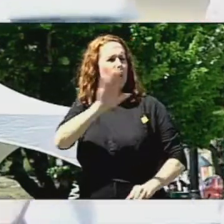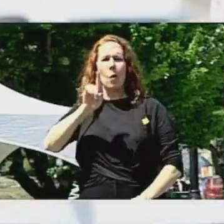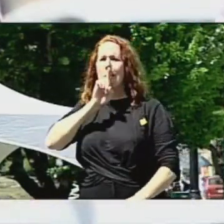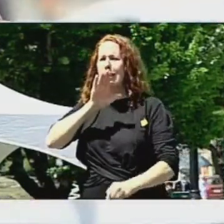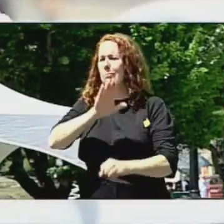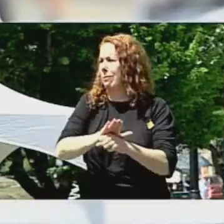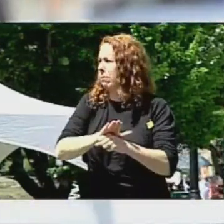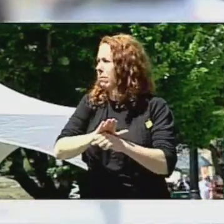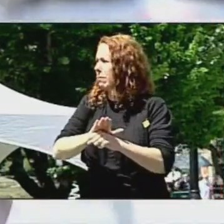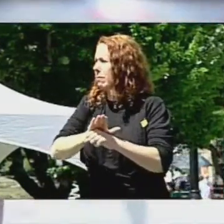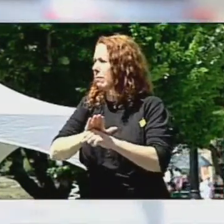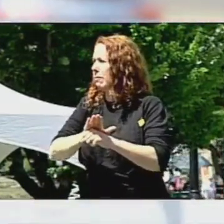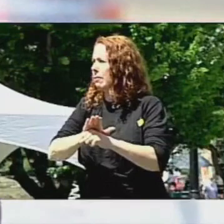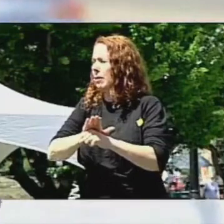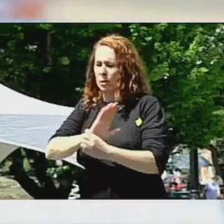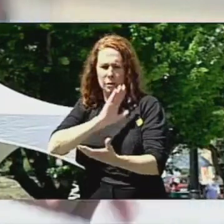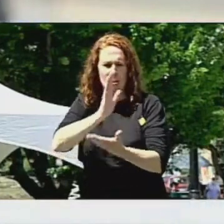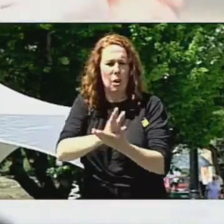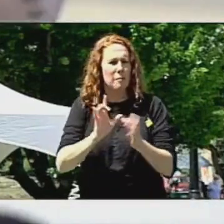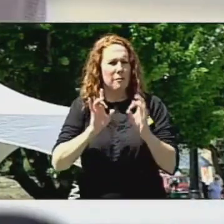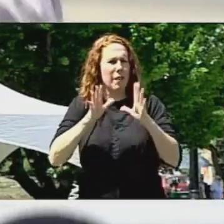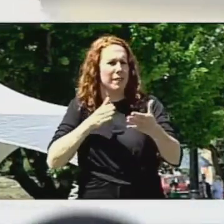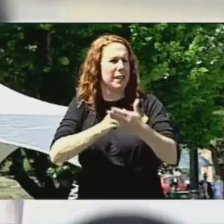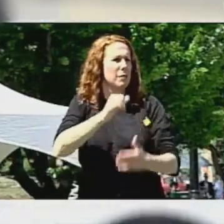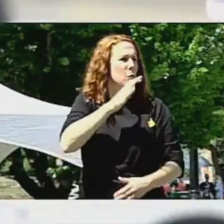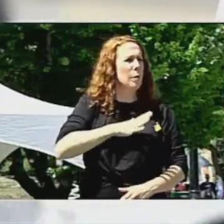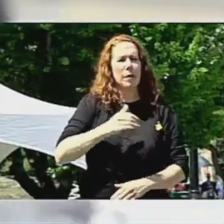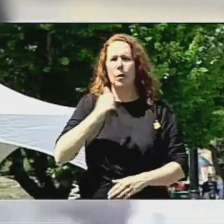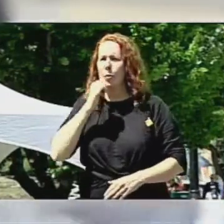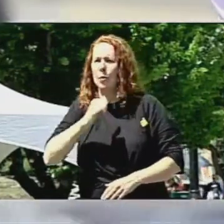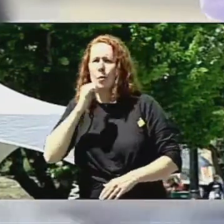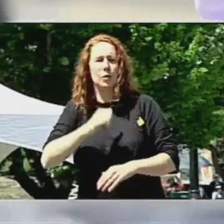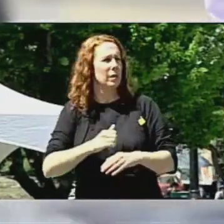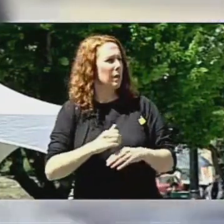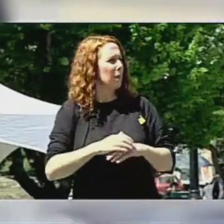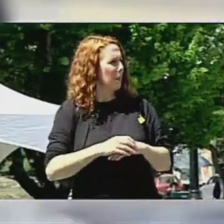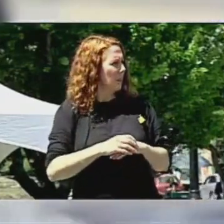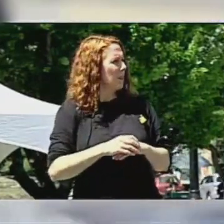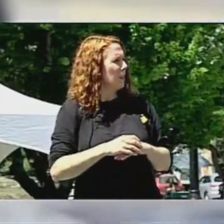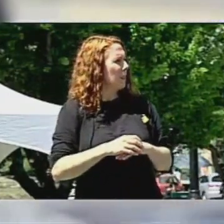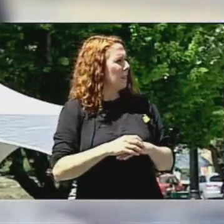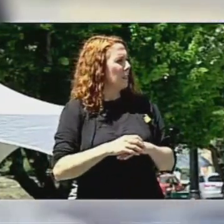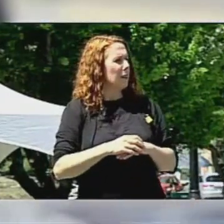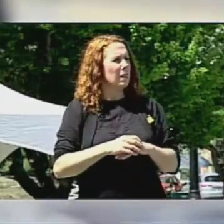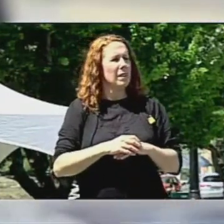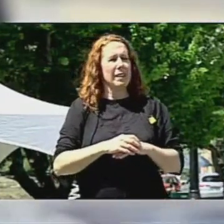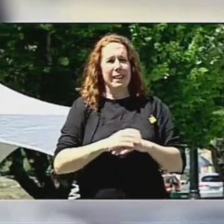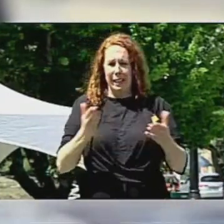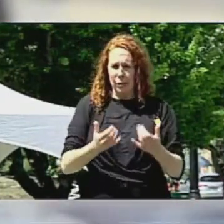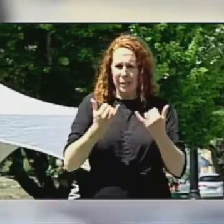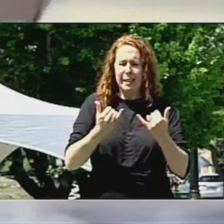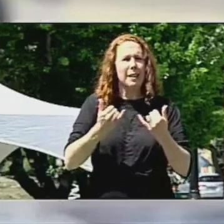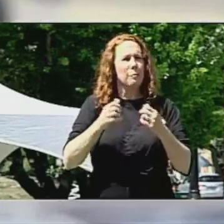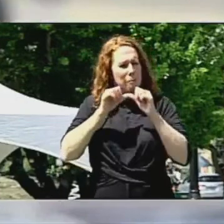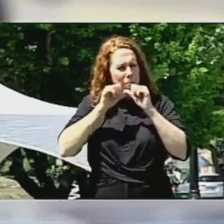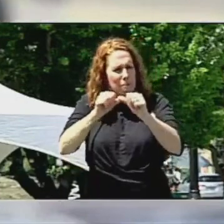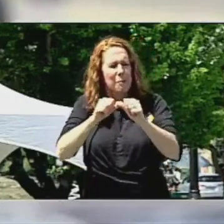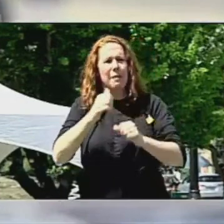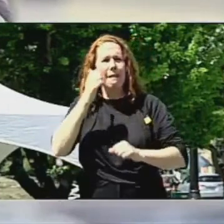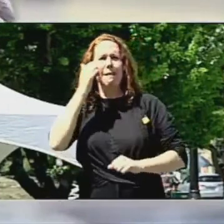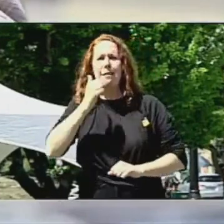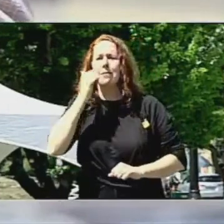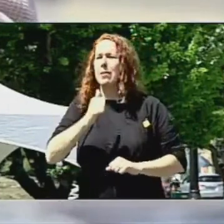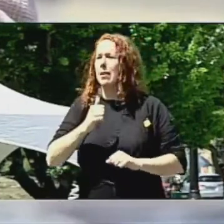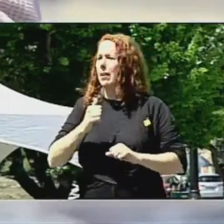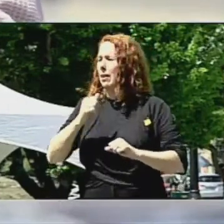to stopping that violence in this campaign and in other places. Together